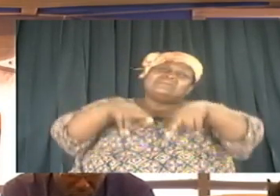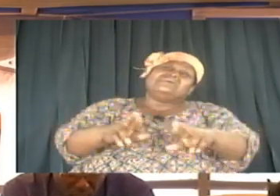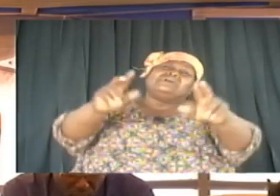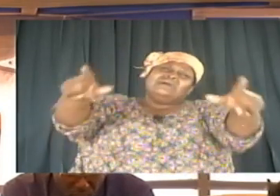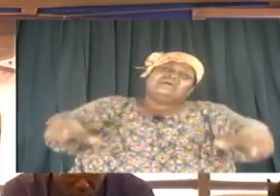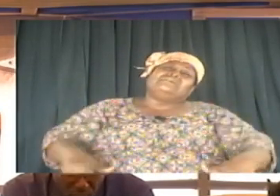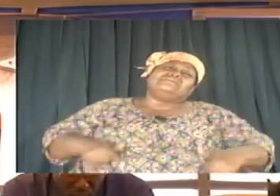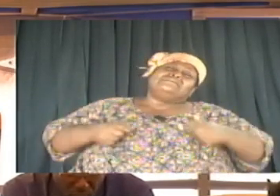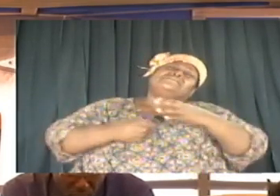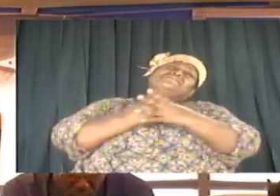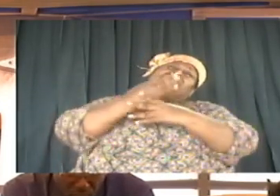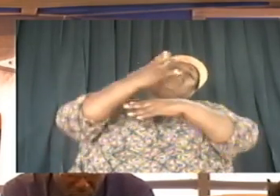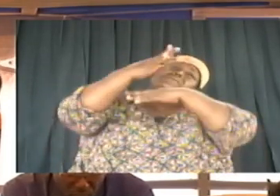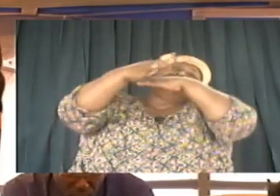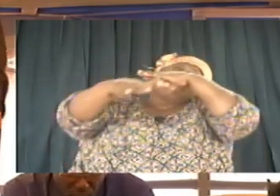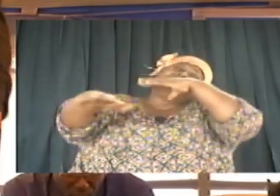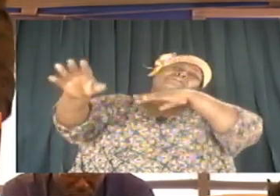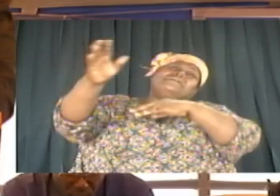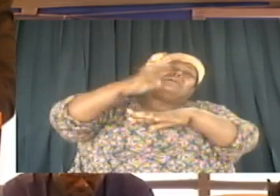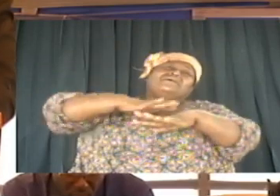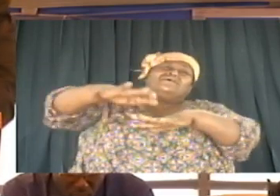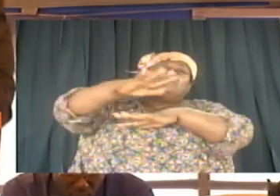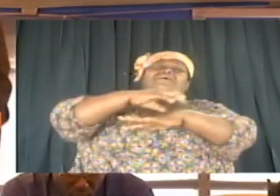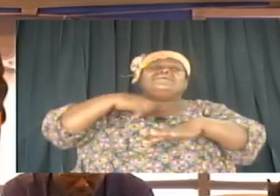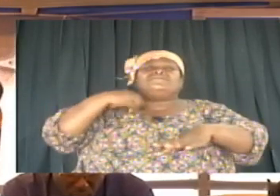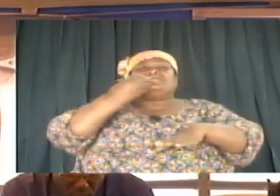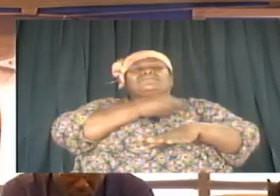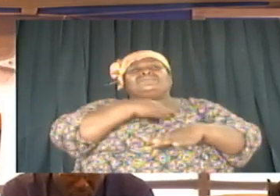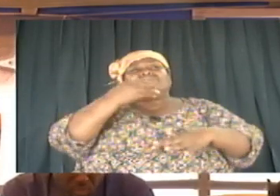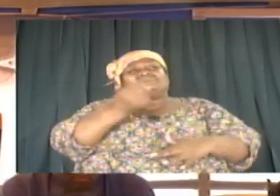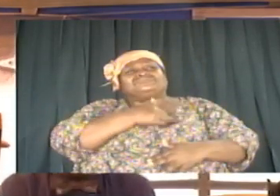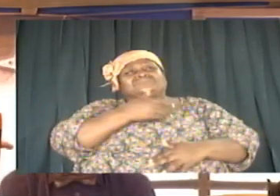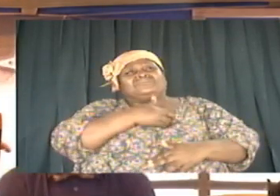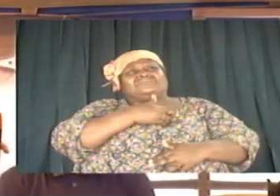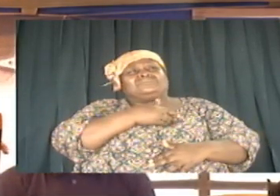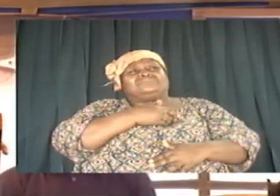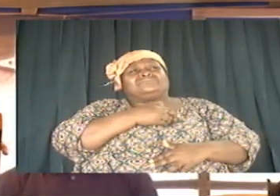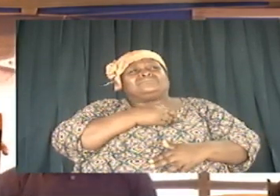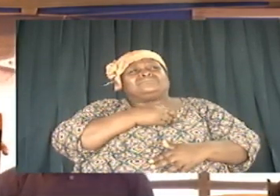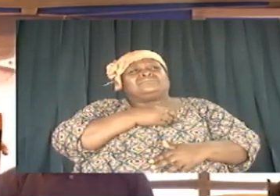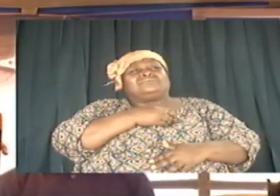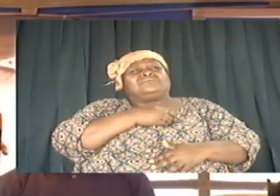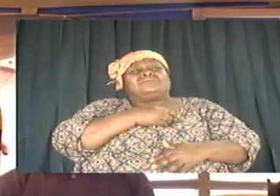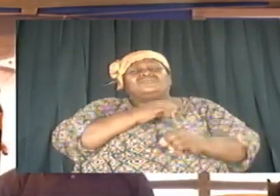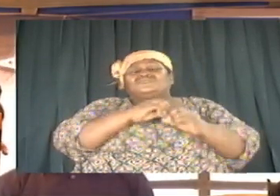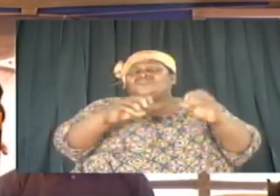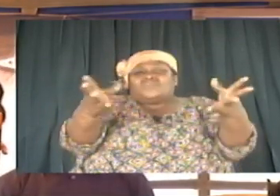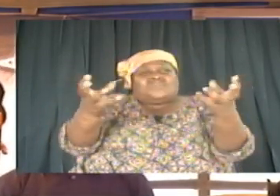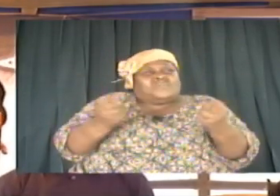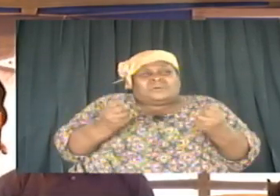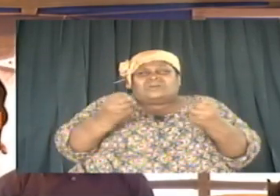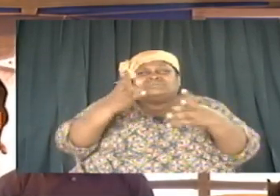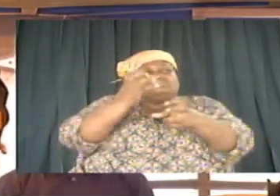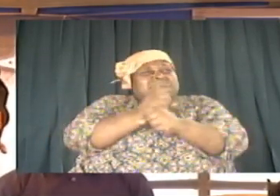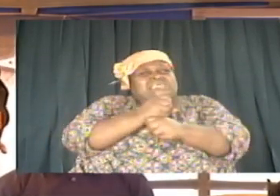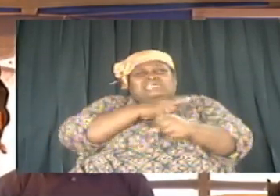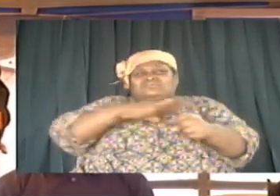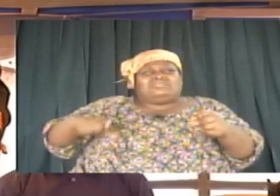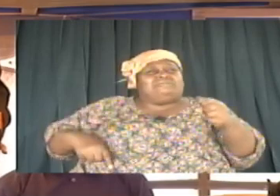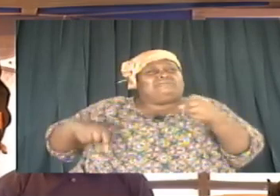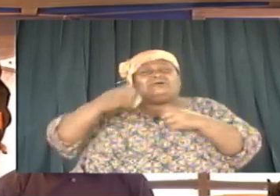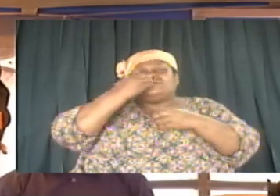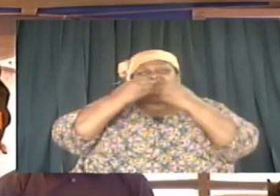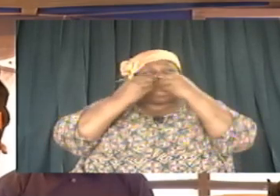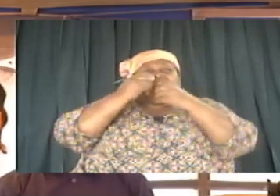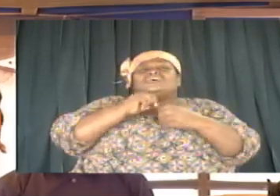our souls. We don't want to take and partake of this table unworthily